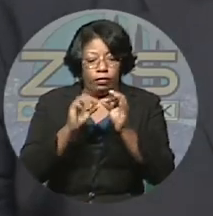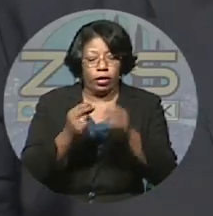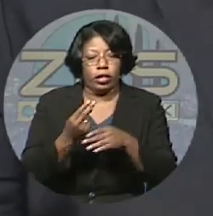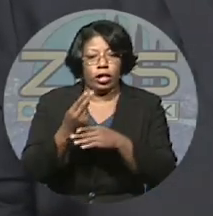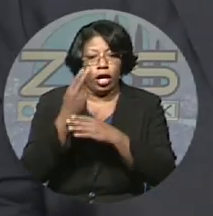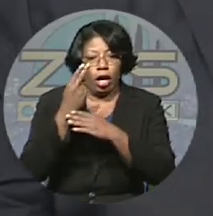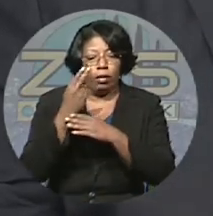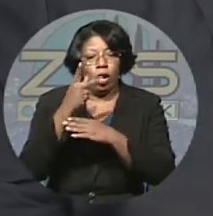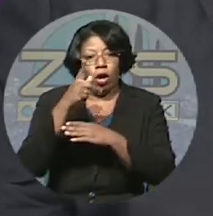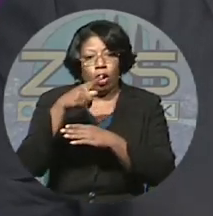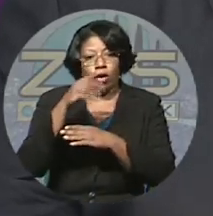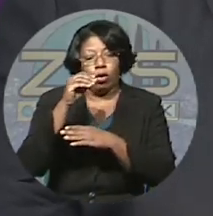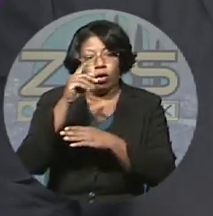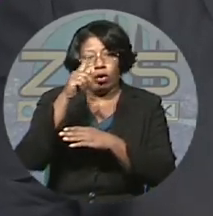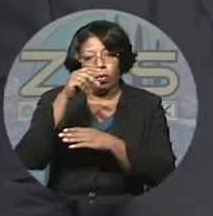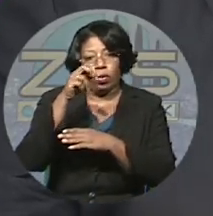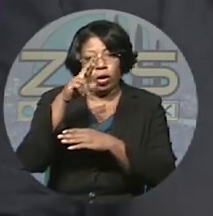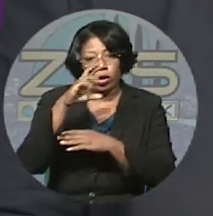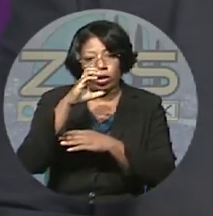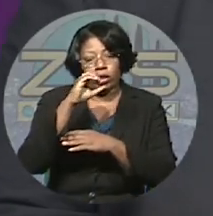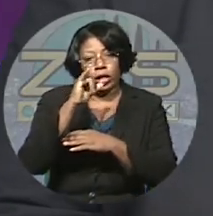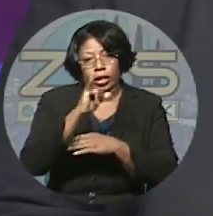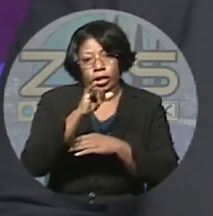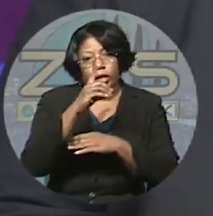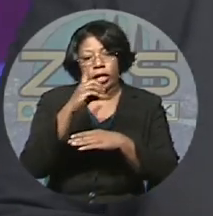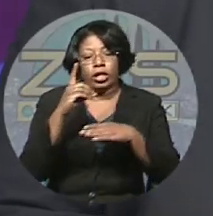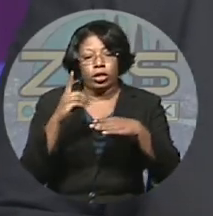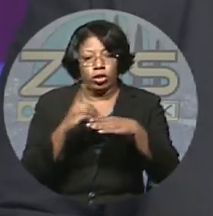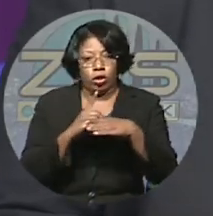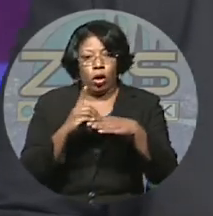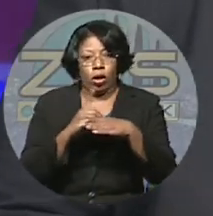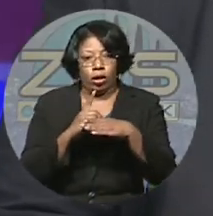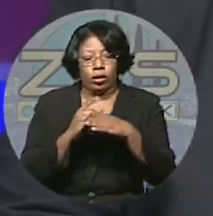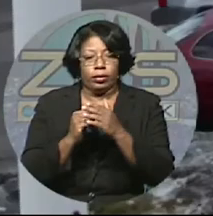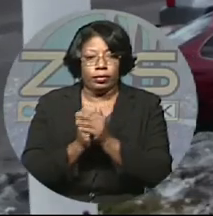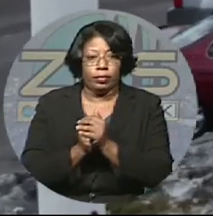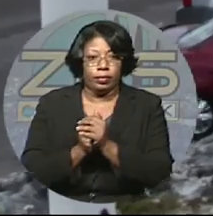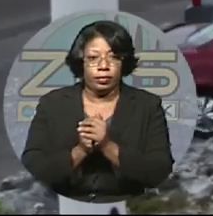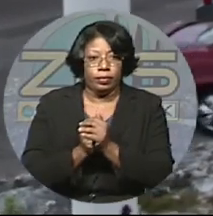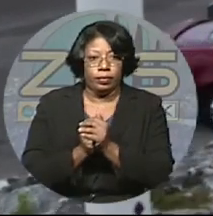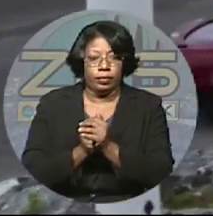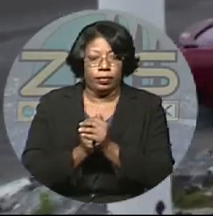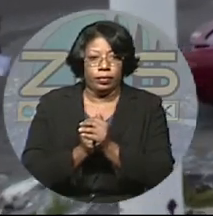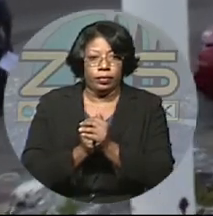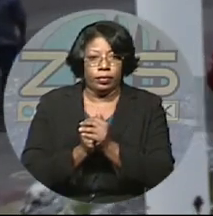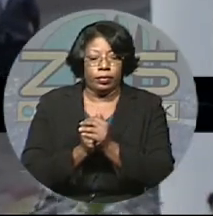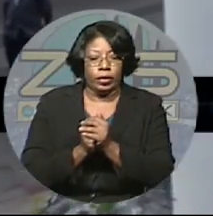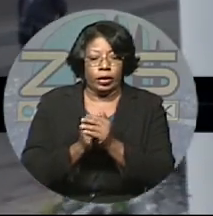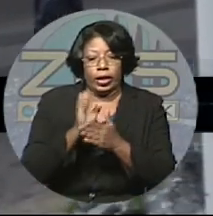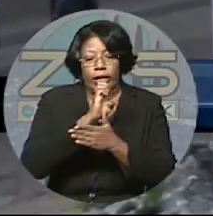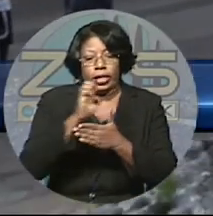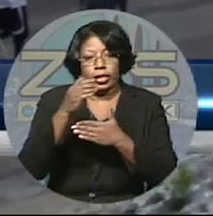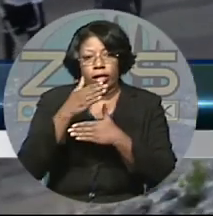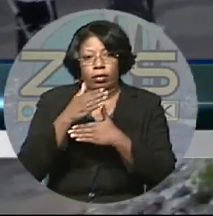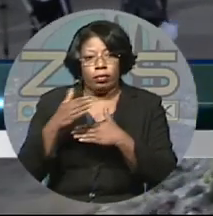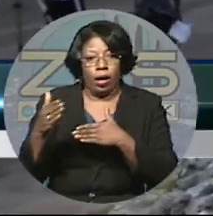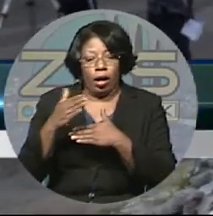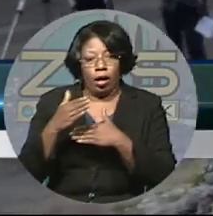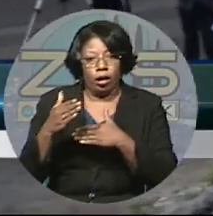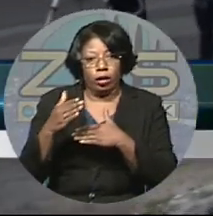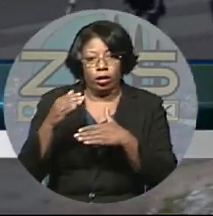work to be done and how the port will be transformed. The eastern end of Potter's Key Dock is set to undergo